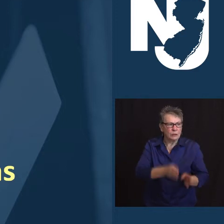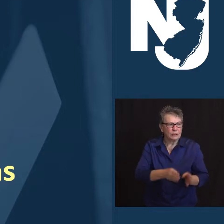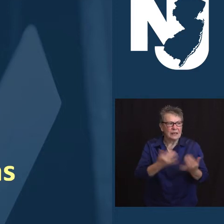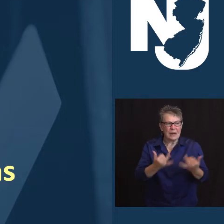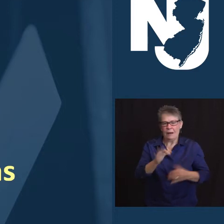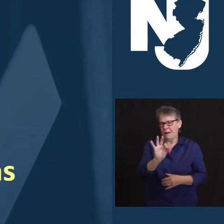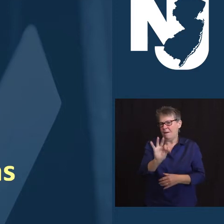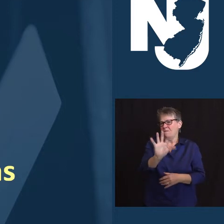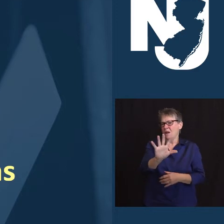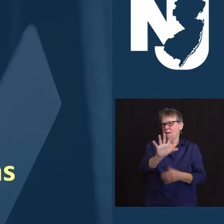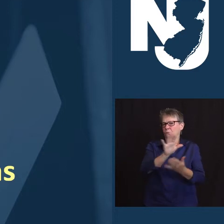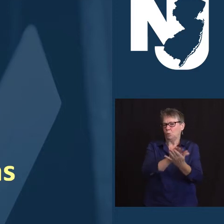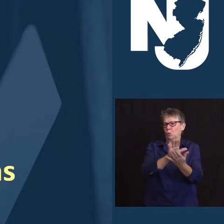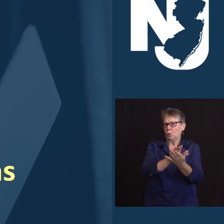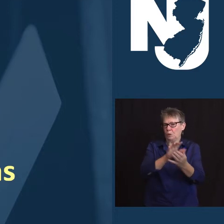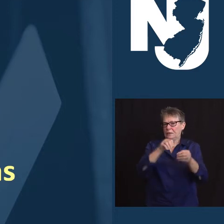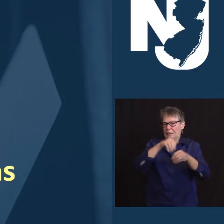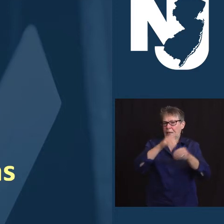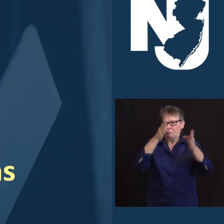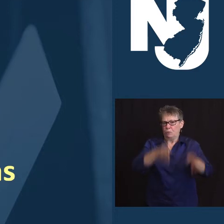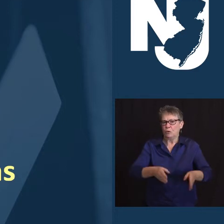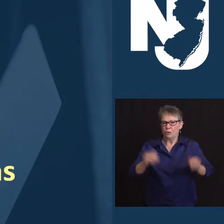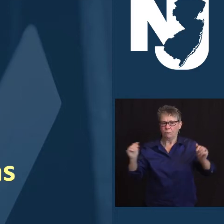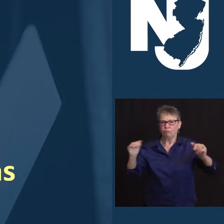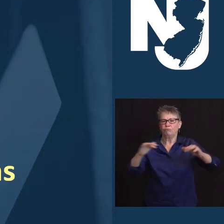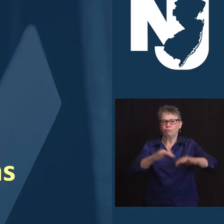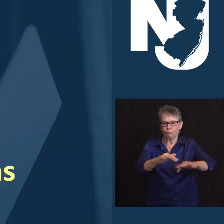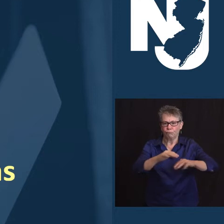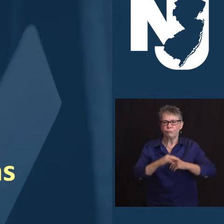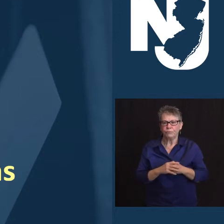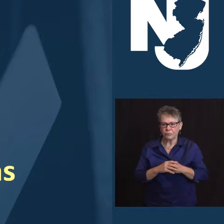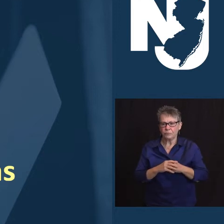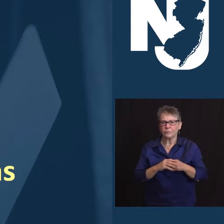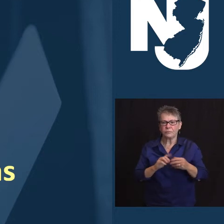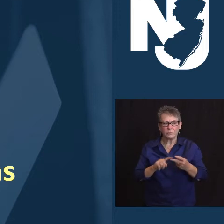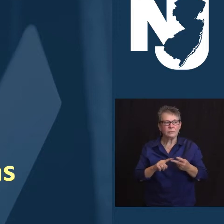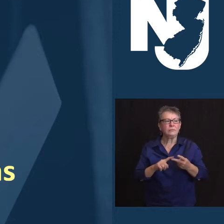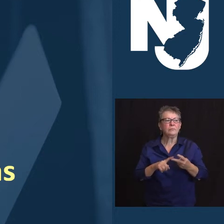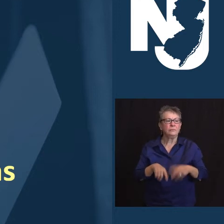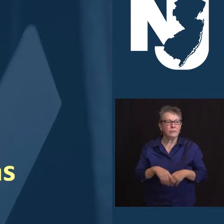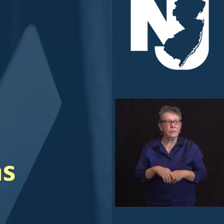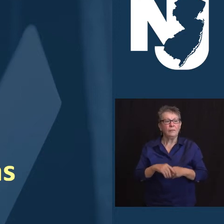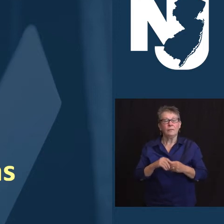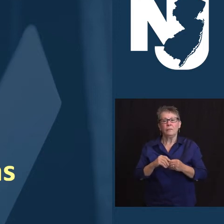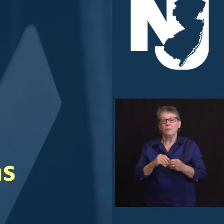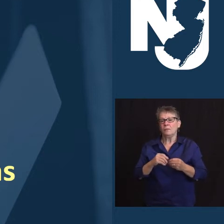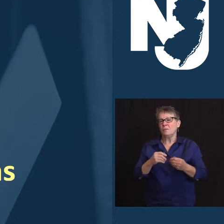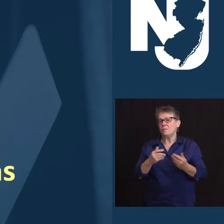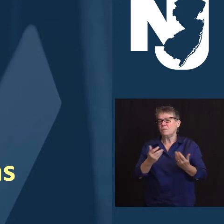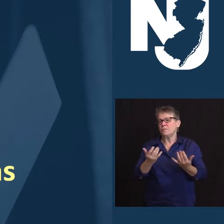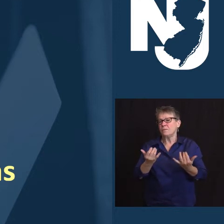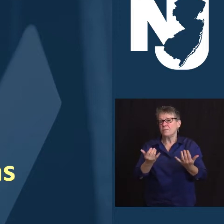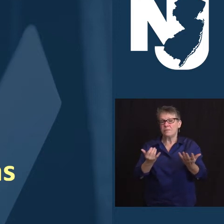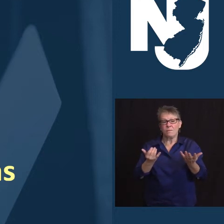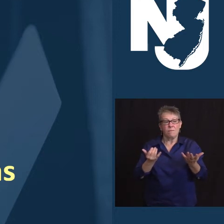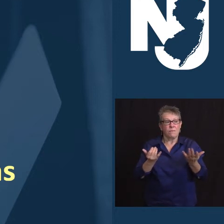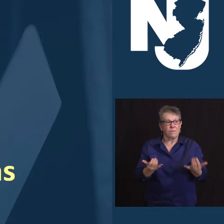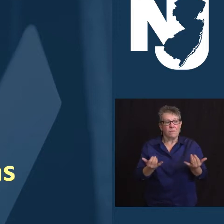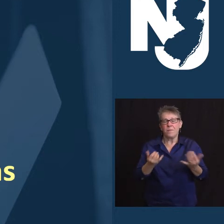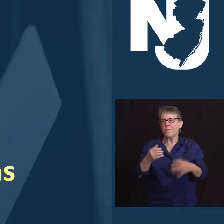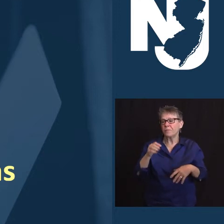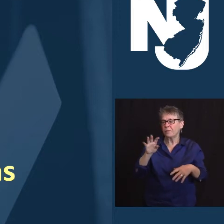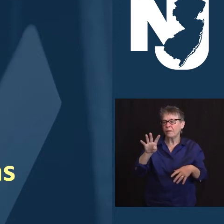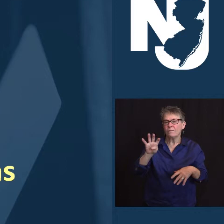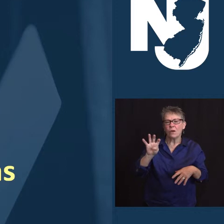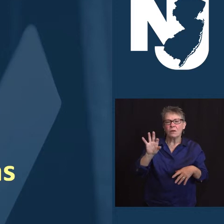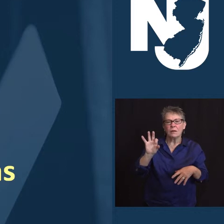open for all in-person instruction. That's an increase of 6 since the last time we spoke to this last Monday. Over the past week,